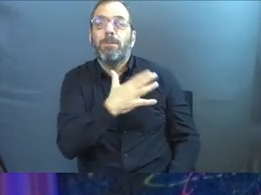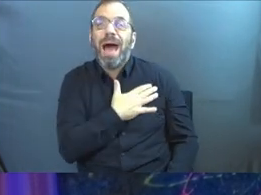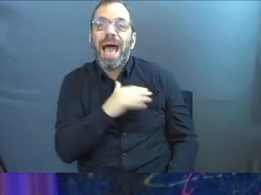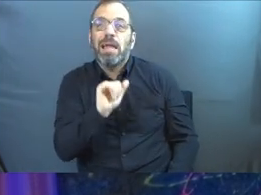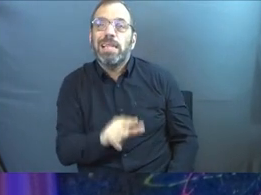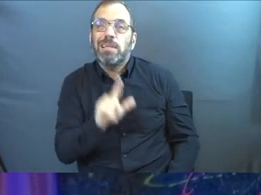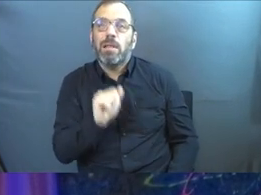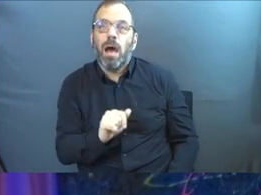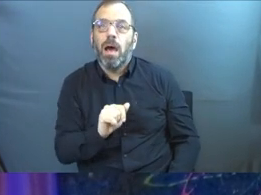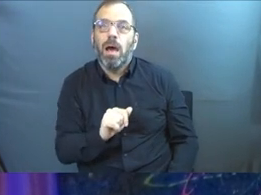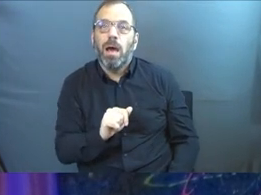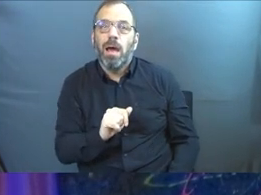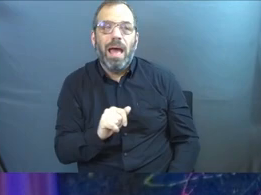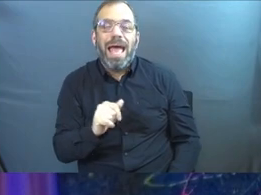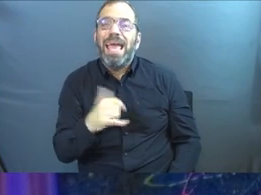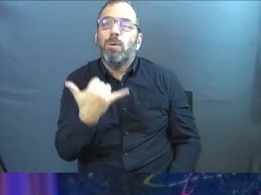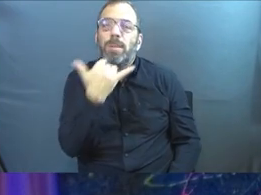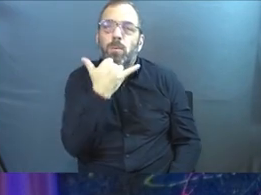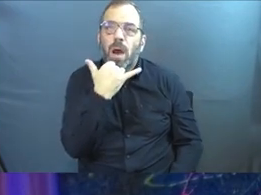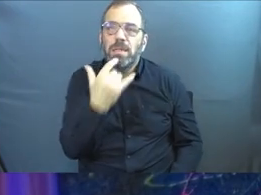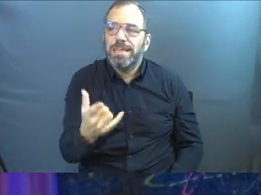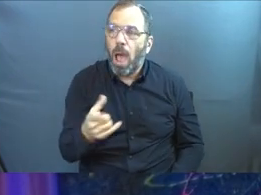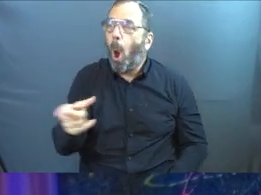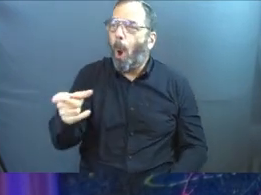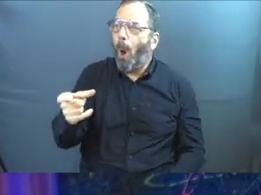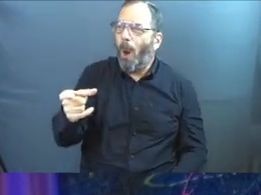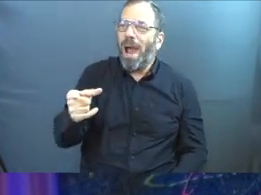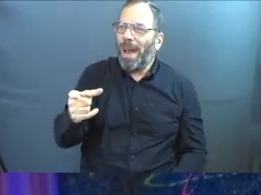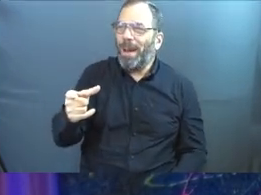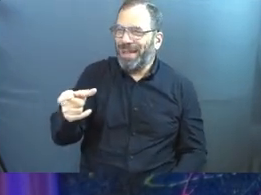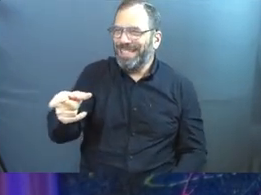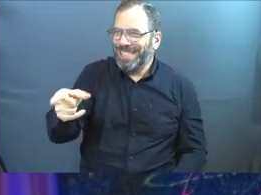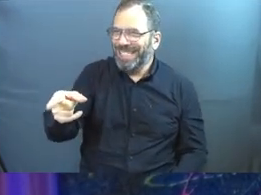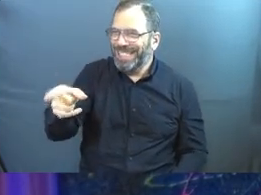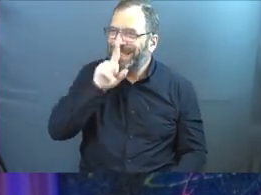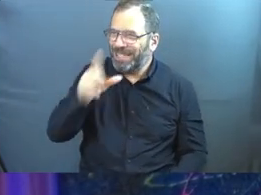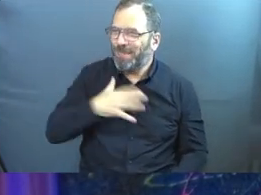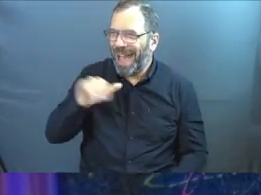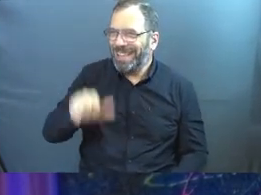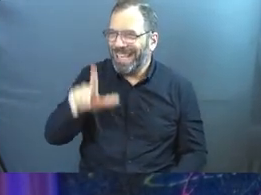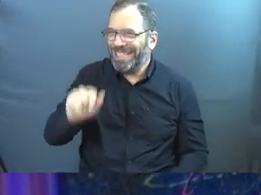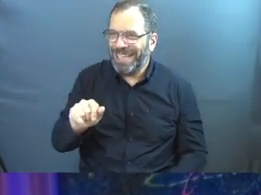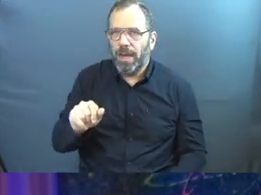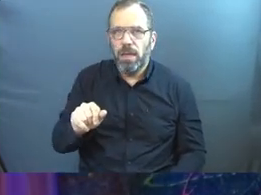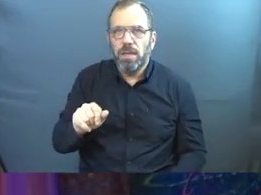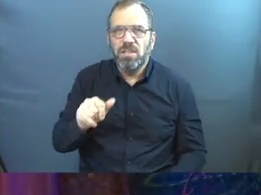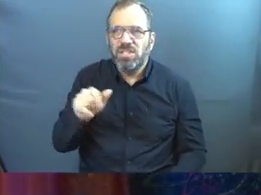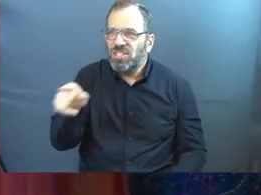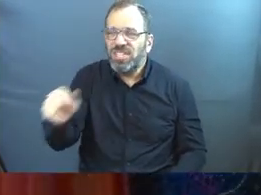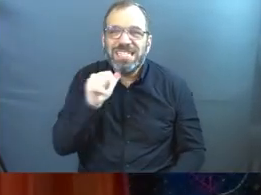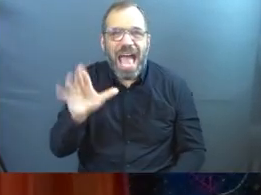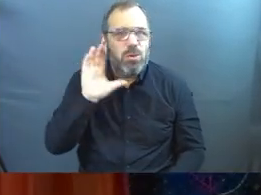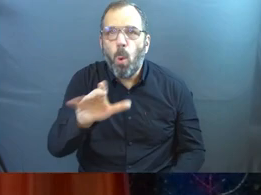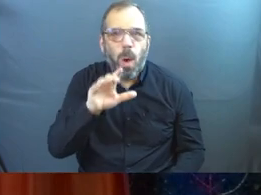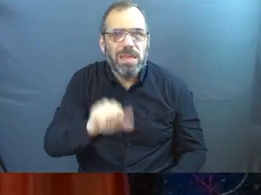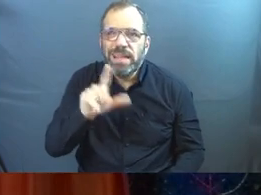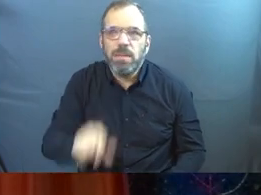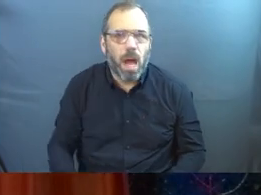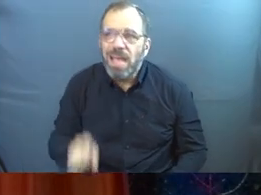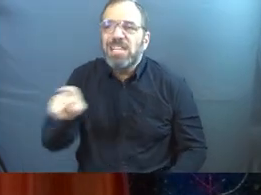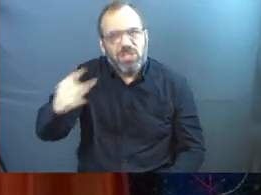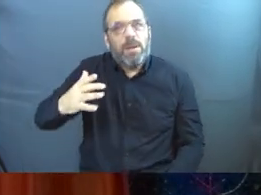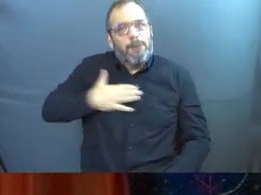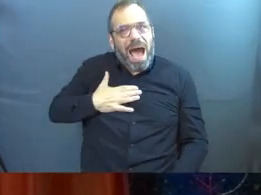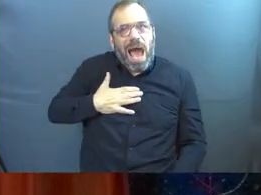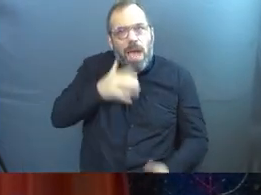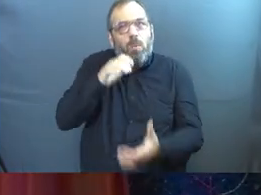Linda. It would be inappropriate for you to call her your Linda. She is not your Linda. She